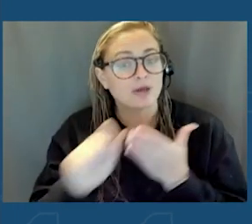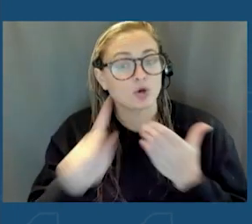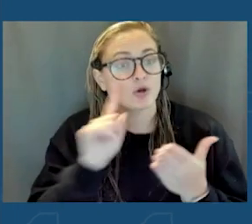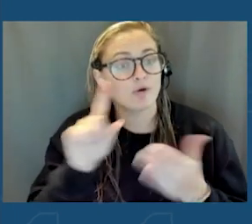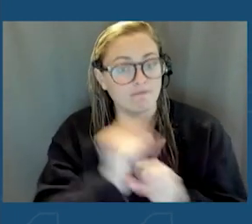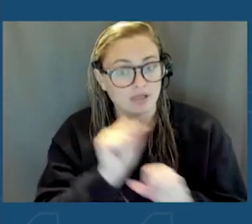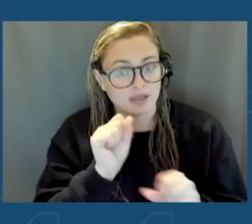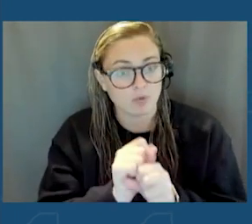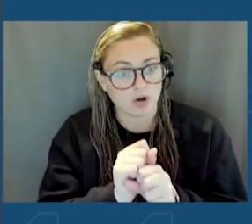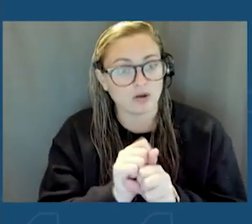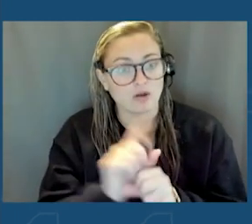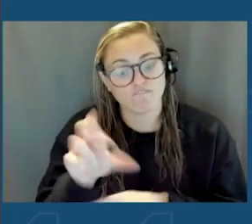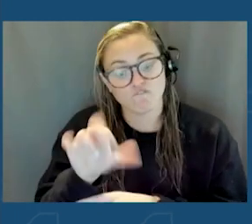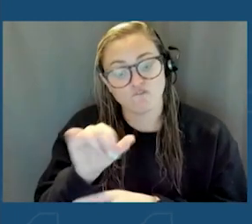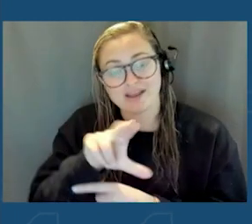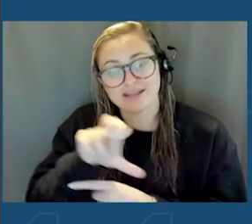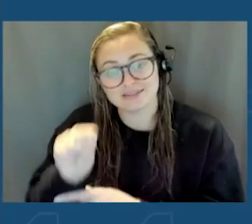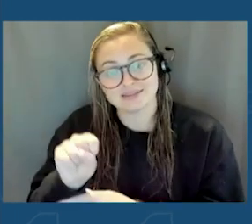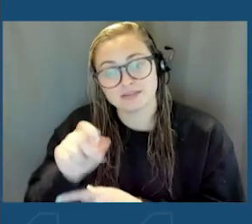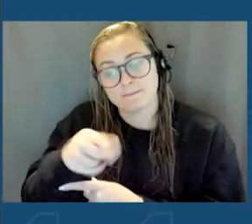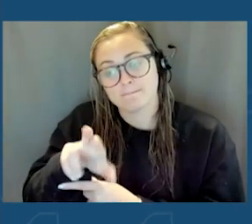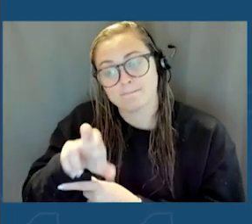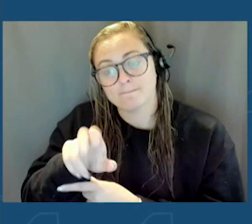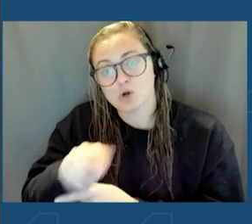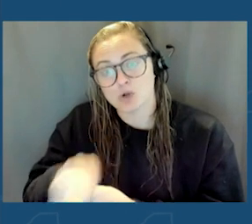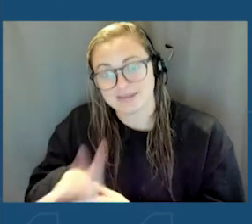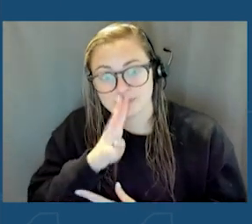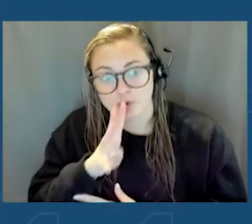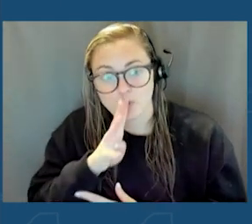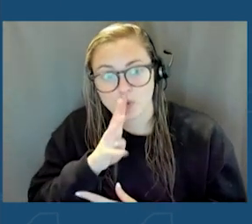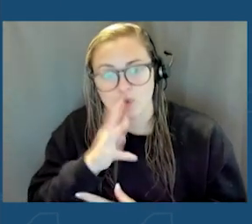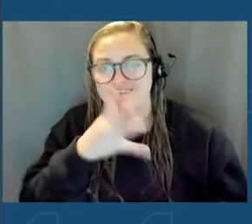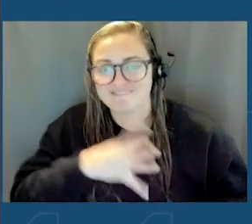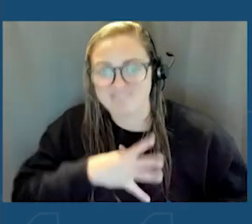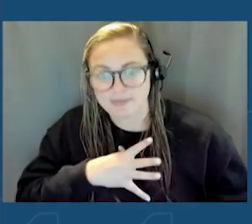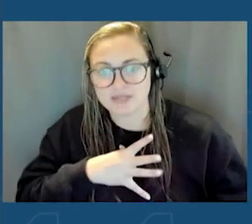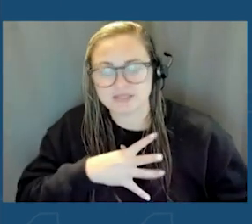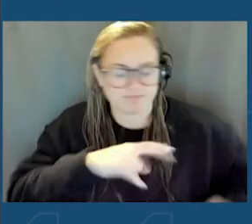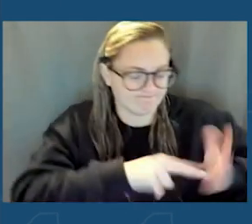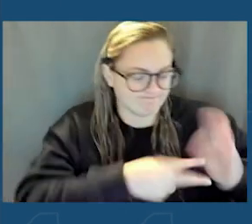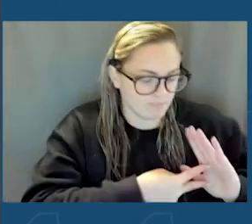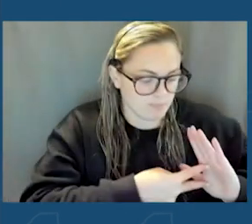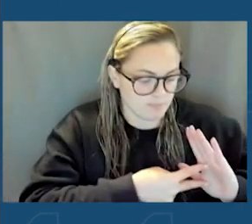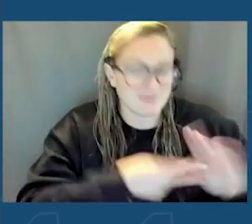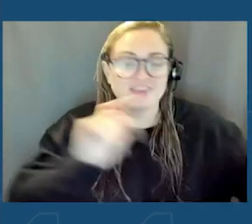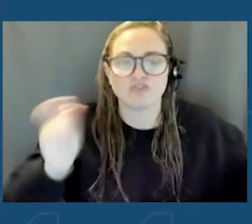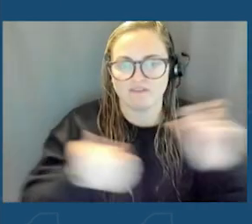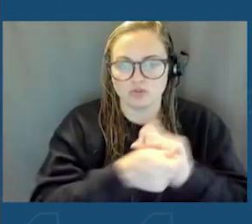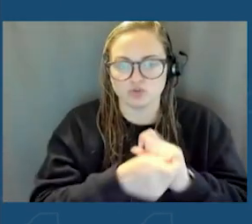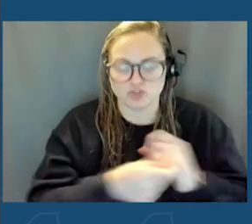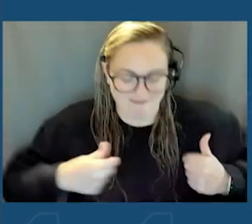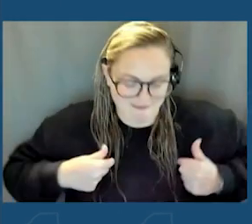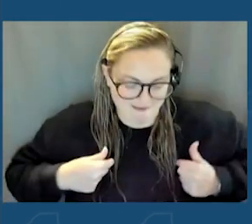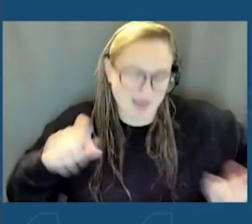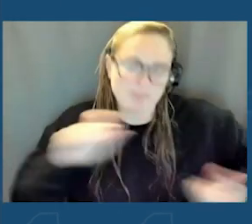spoke, and I quote, "Feminism means revolution, and I am a revolutionist."